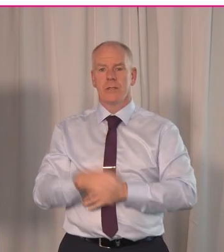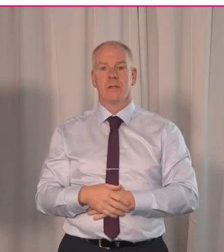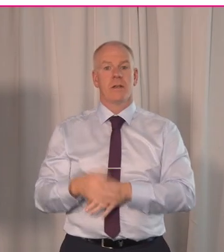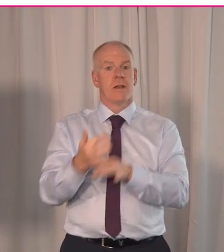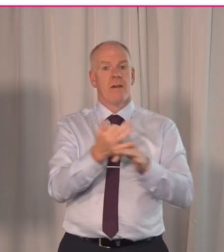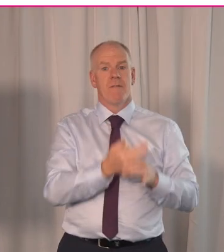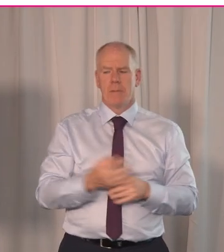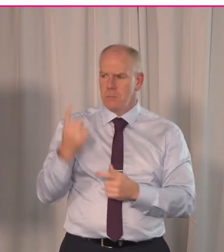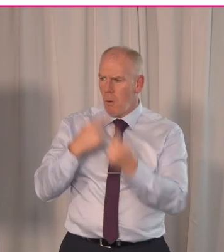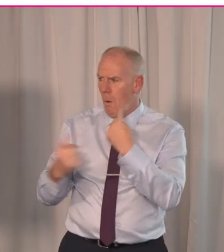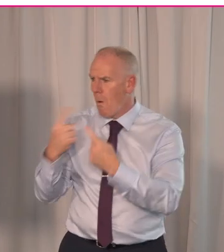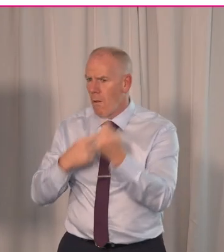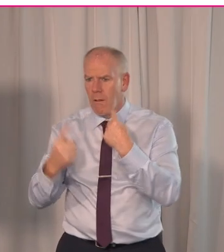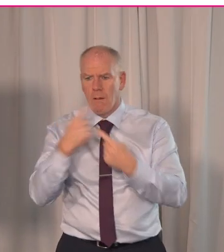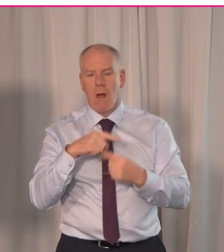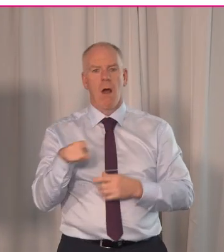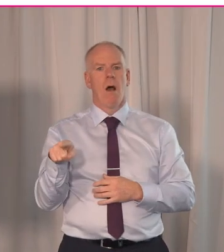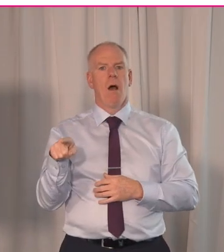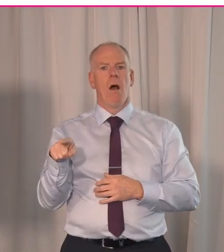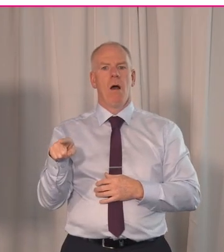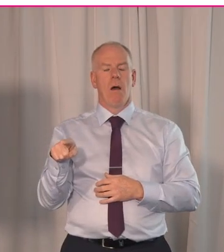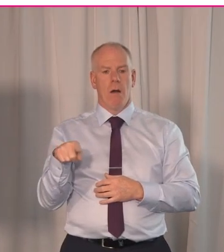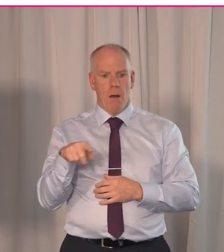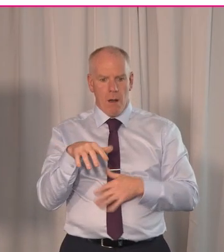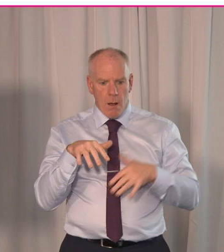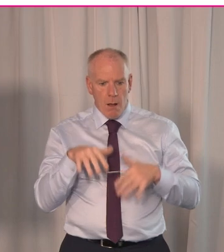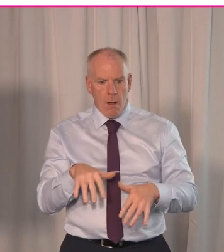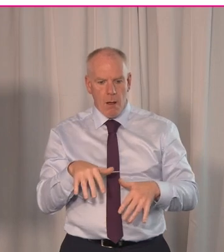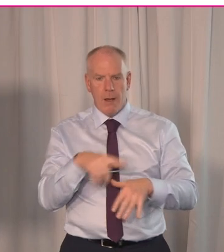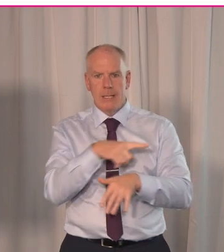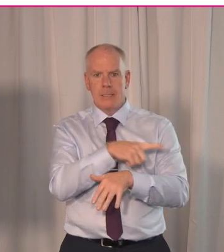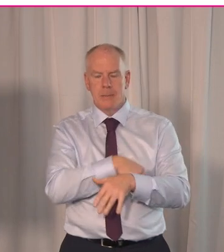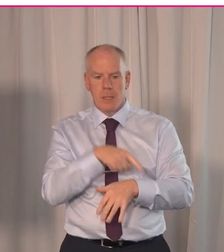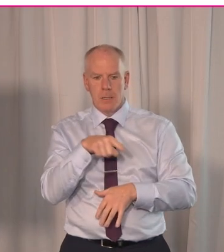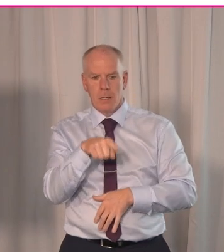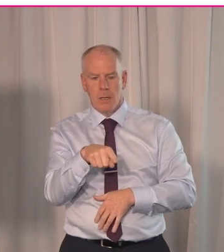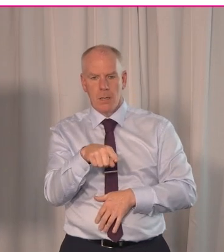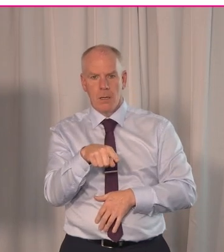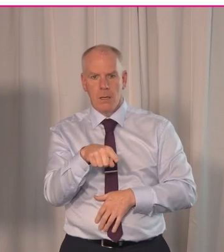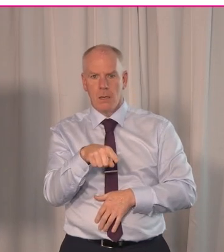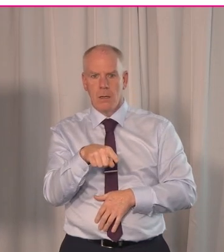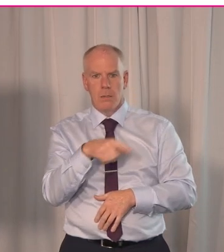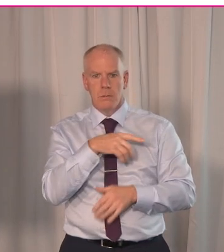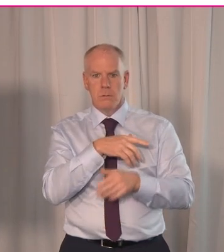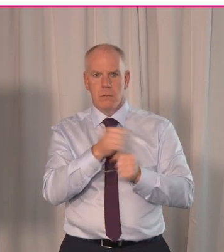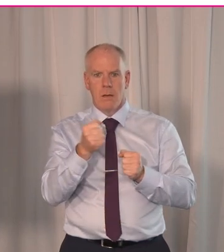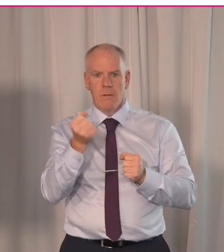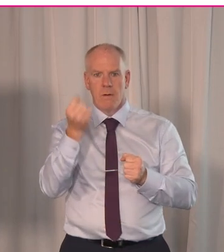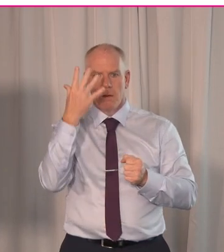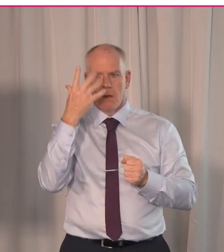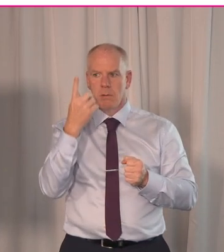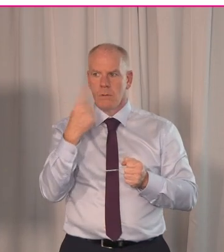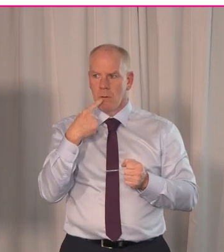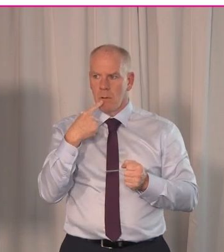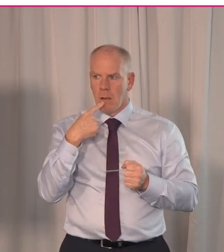Families have told us that the moment of hearing of their child's disability are words that they will never forget, that have an